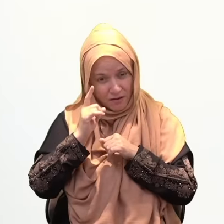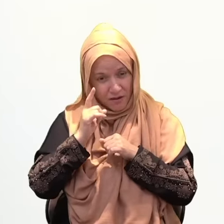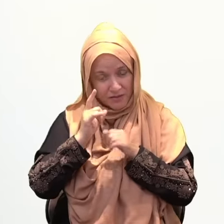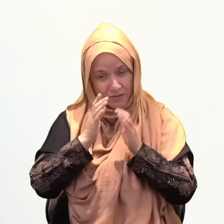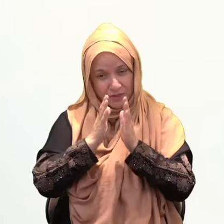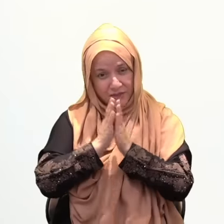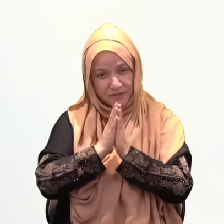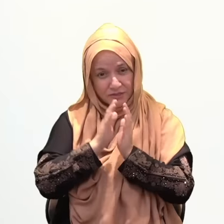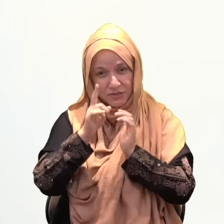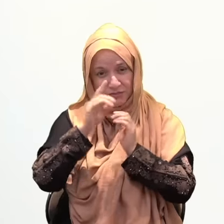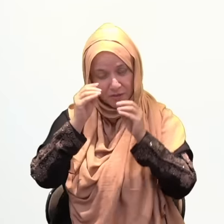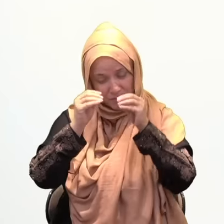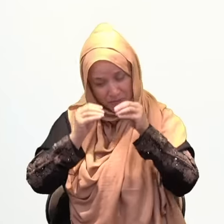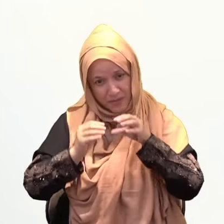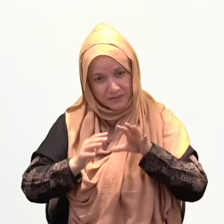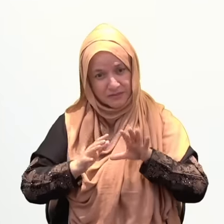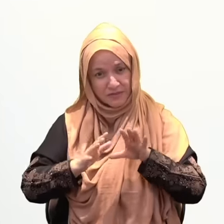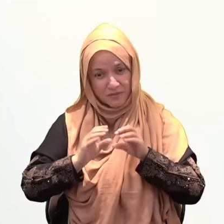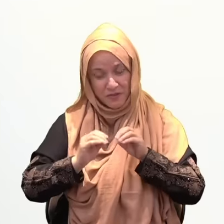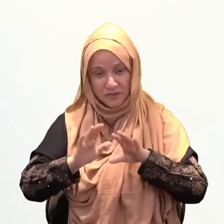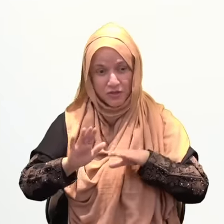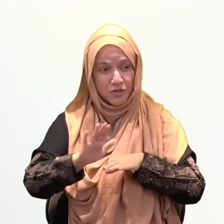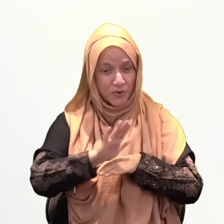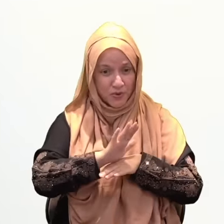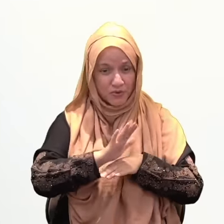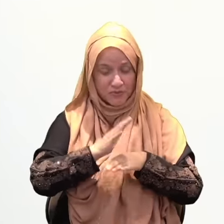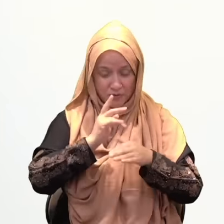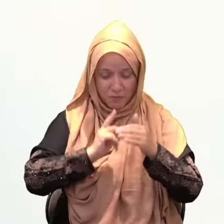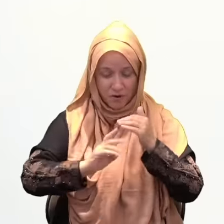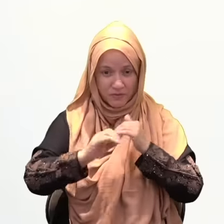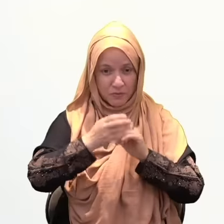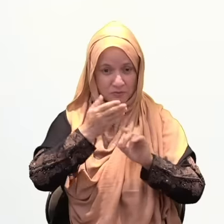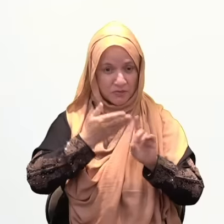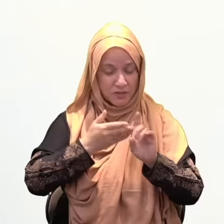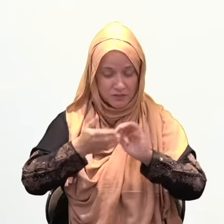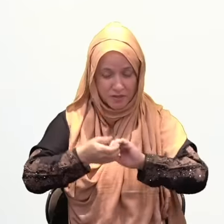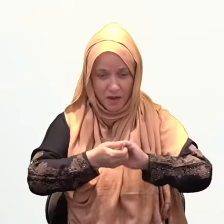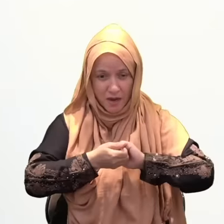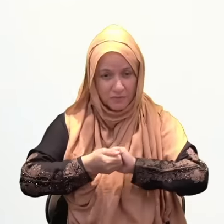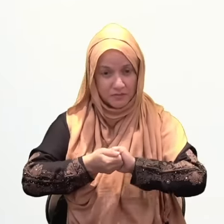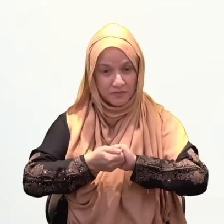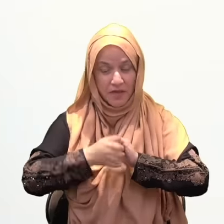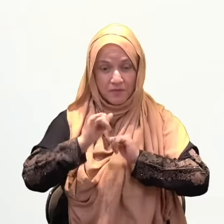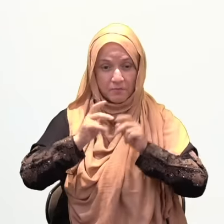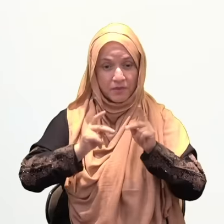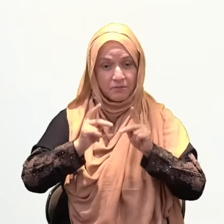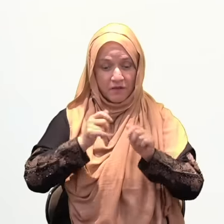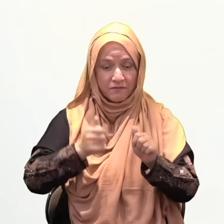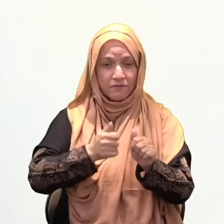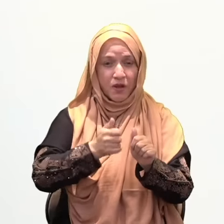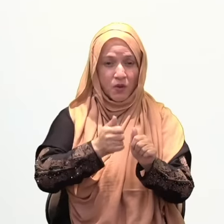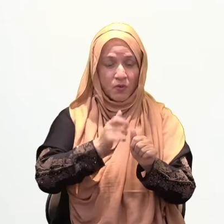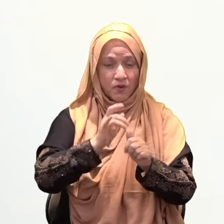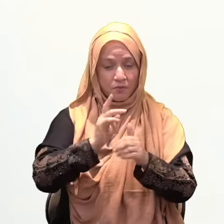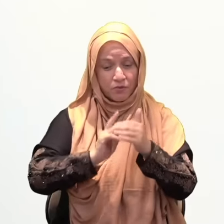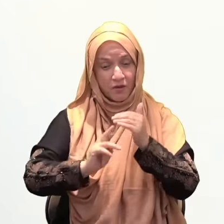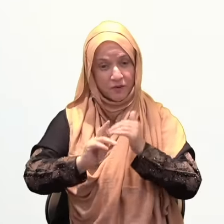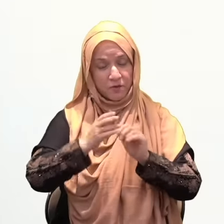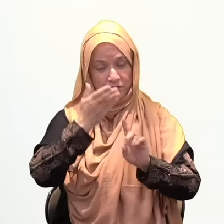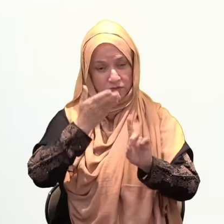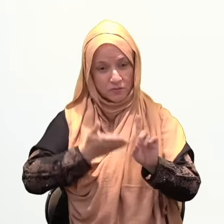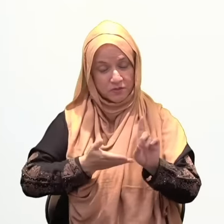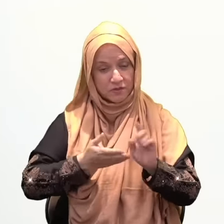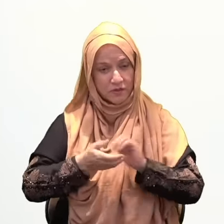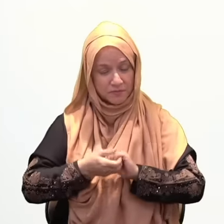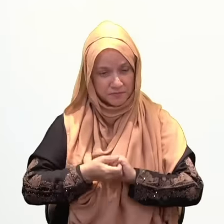before him, his family and companions that served alongside him. And those that follow in his blessed path until the day of judgment and we ask Allah to make us amongst